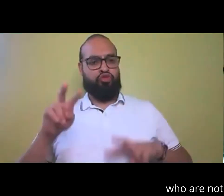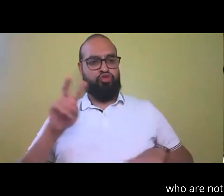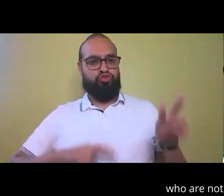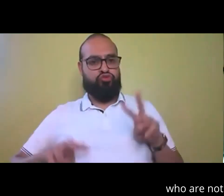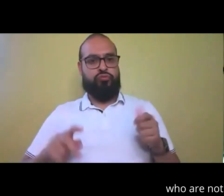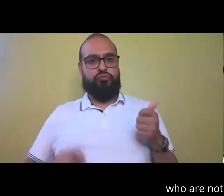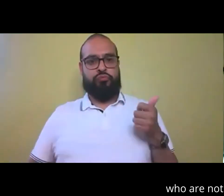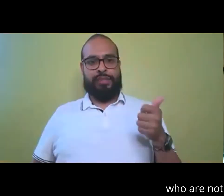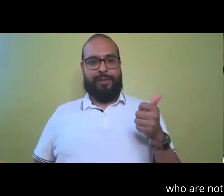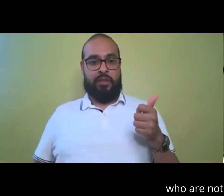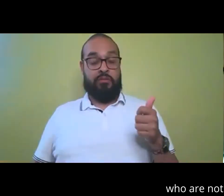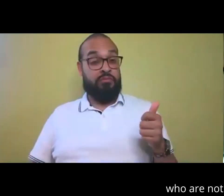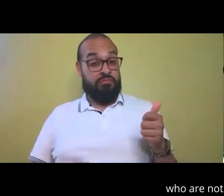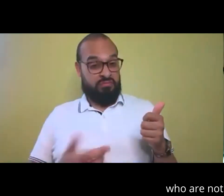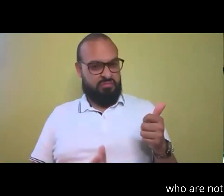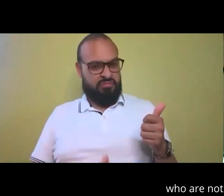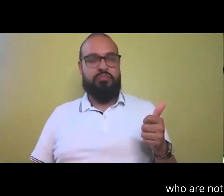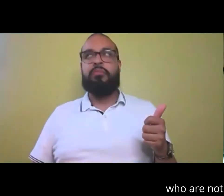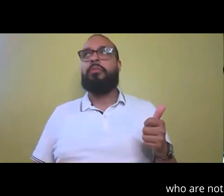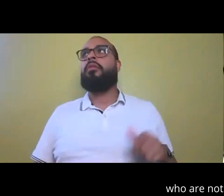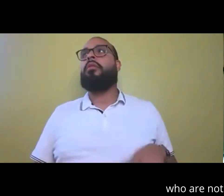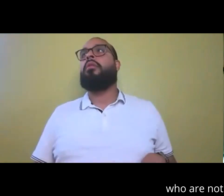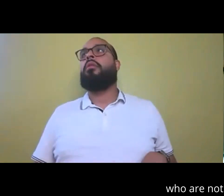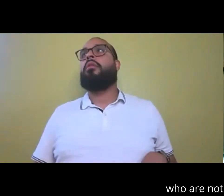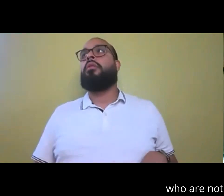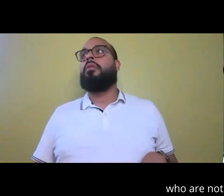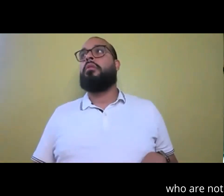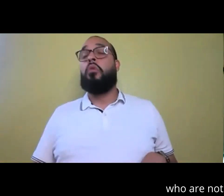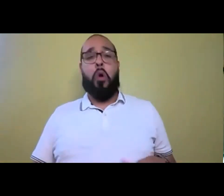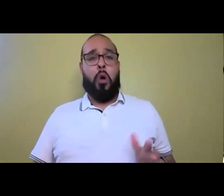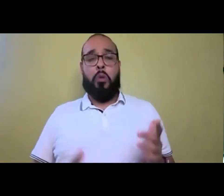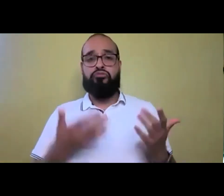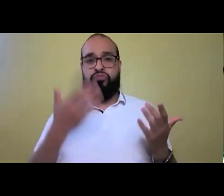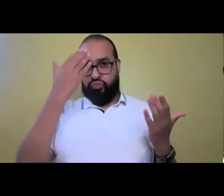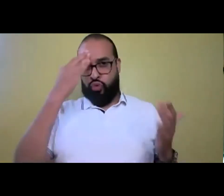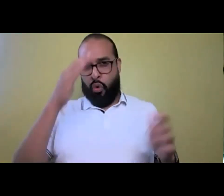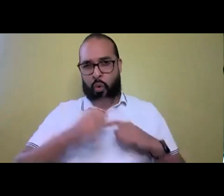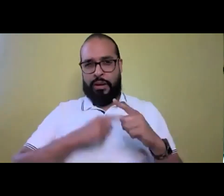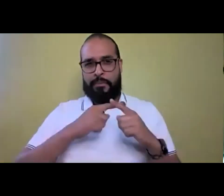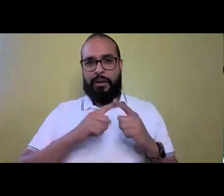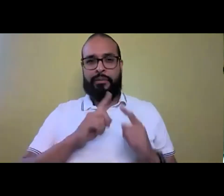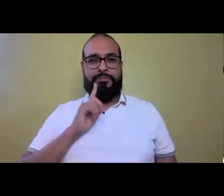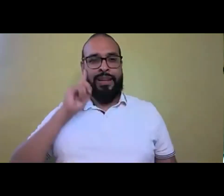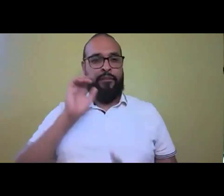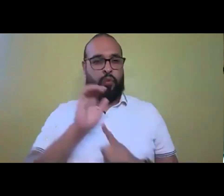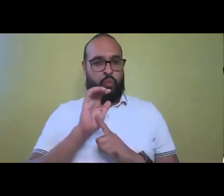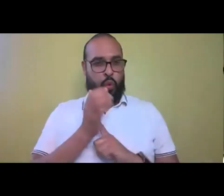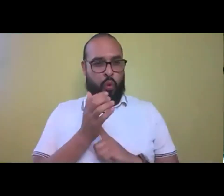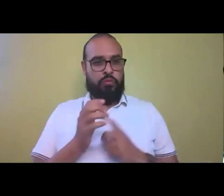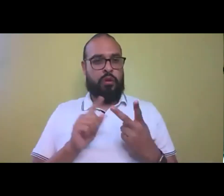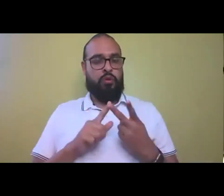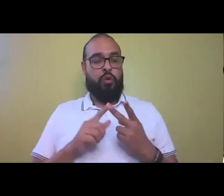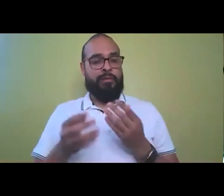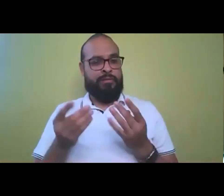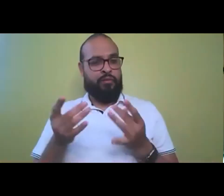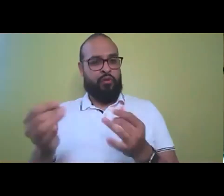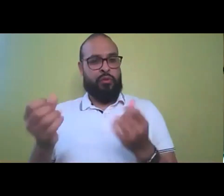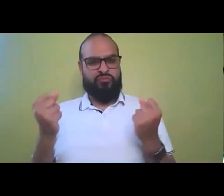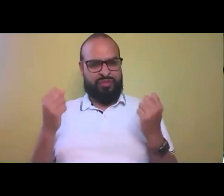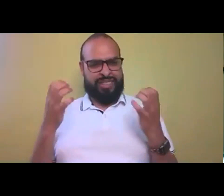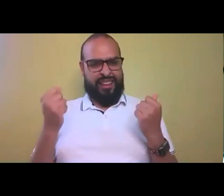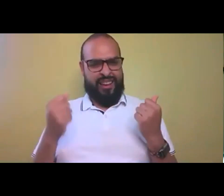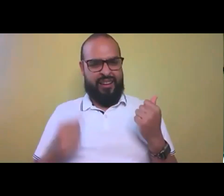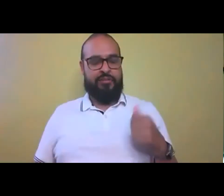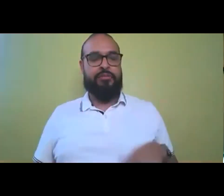not well versed in either deaf culture or are fluent in sign language. And